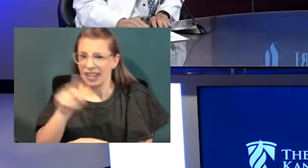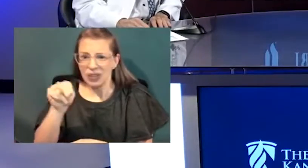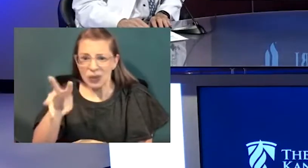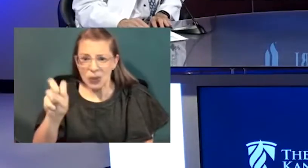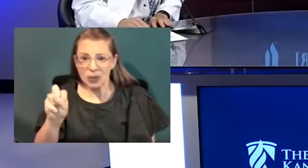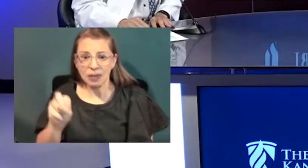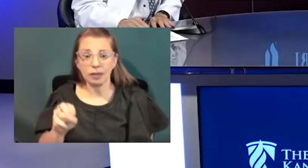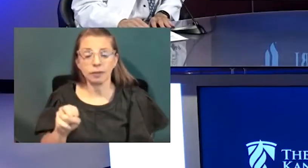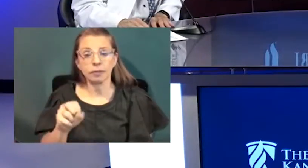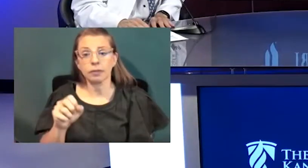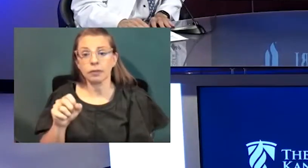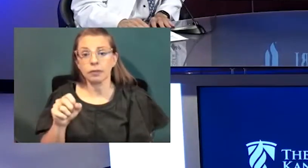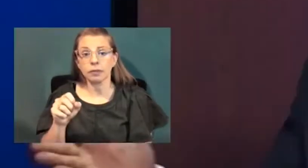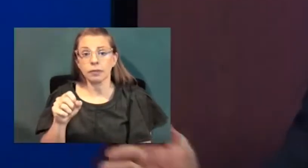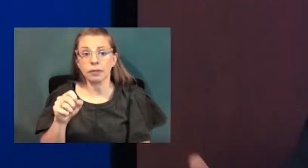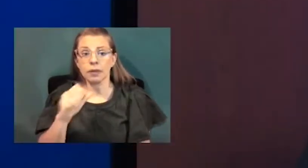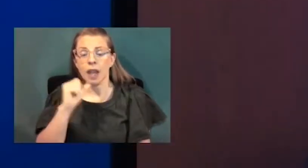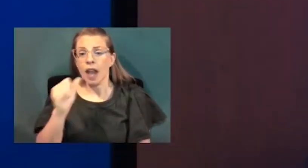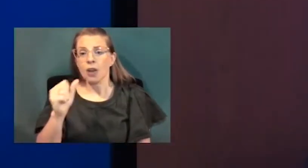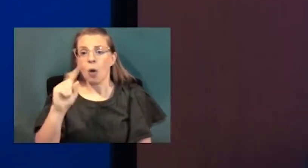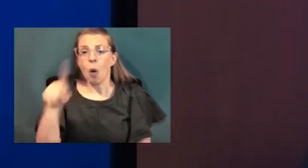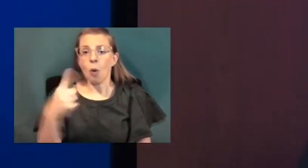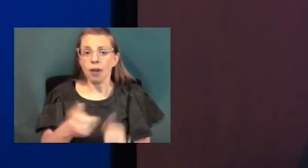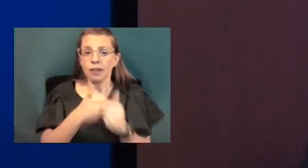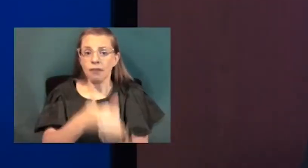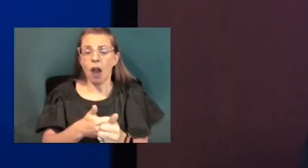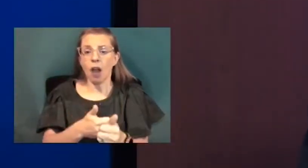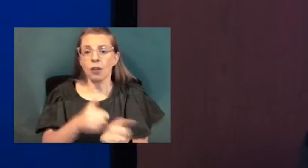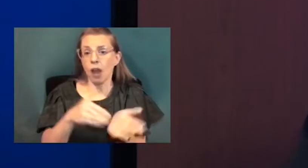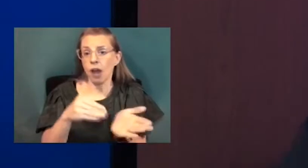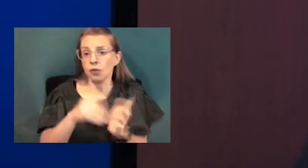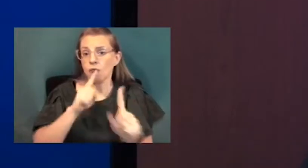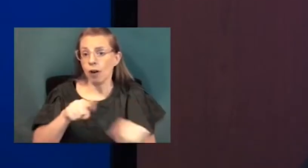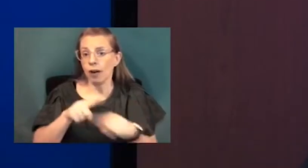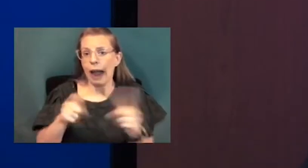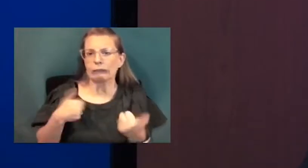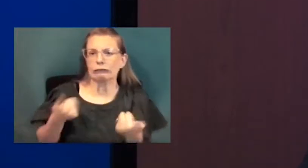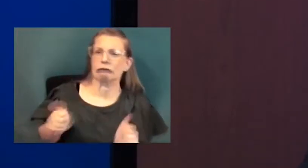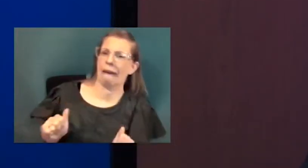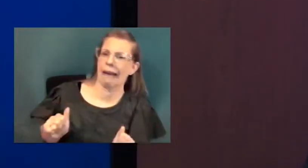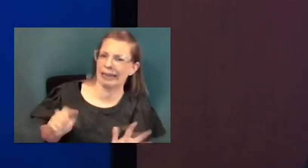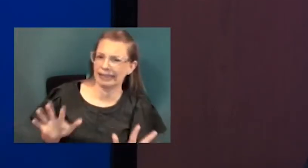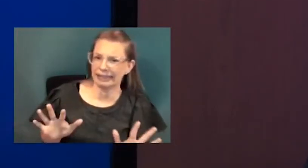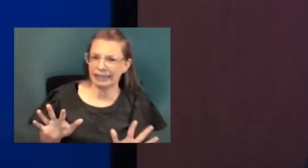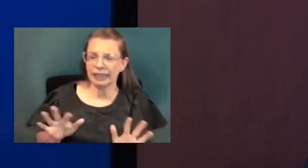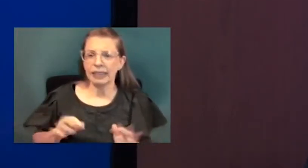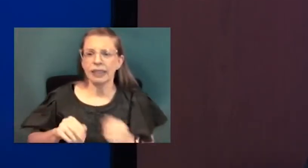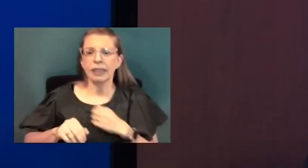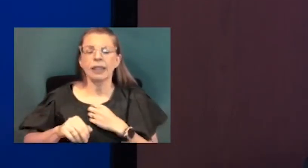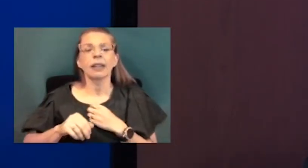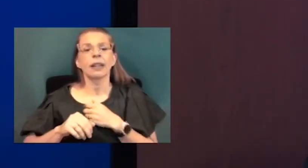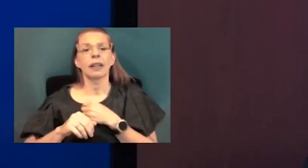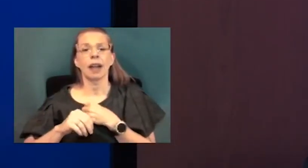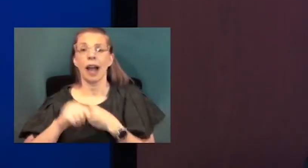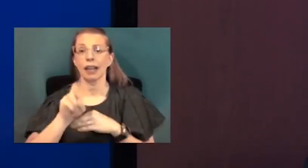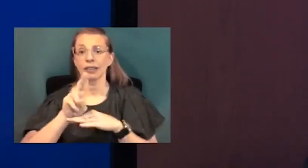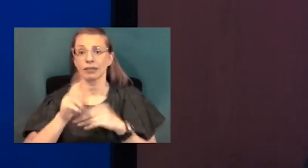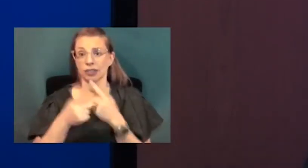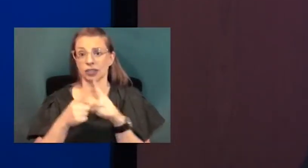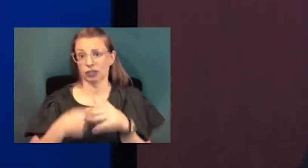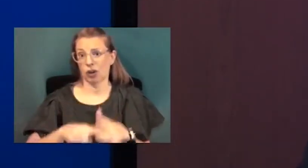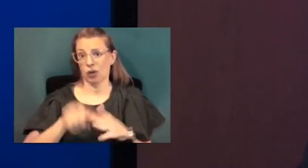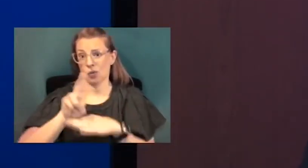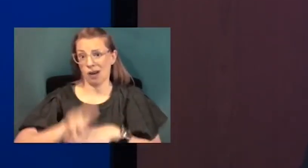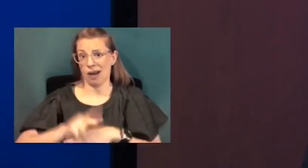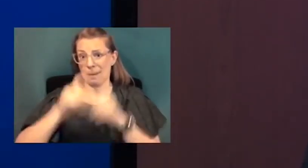don't always follow doctor's orders, but I usually try to. Neither do I. And I started wearing a mask pretty early. Right.